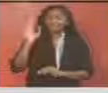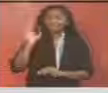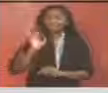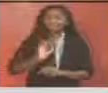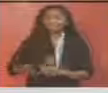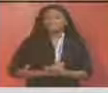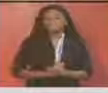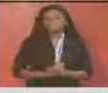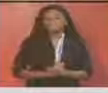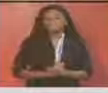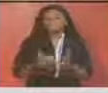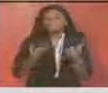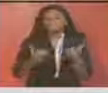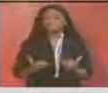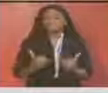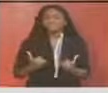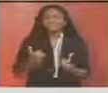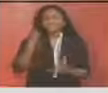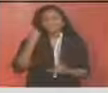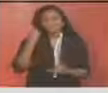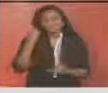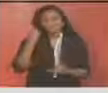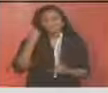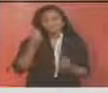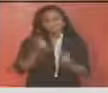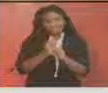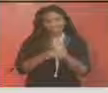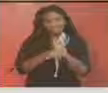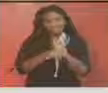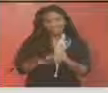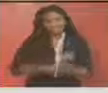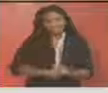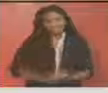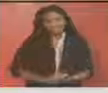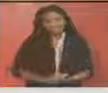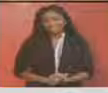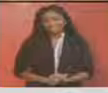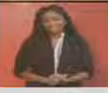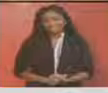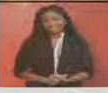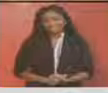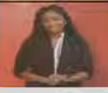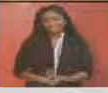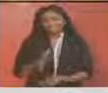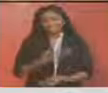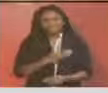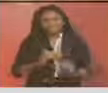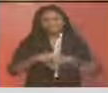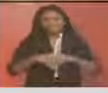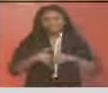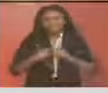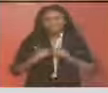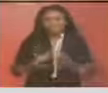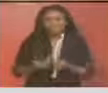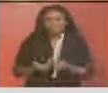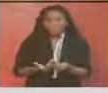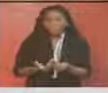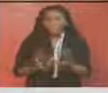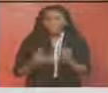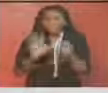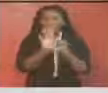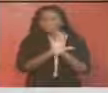much better understanding of SARS-CoV-2, the virus that causes COVID-19, and on how to detect, treat, and